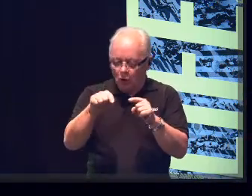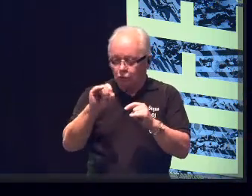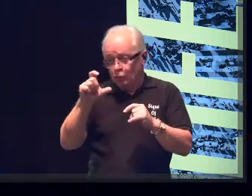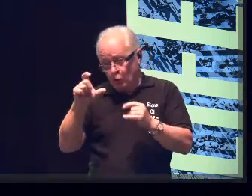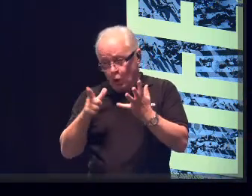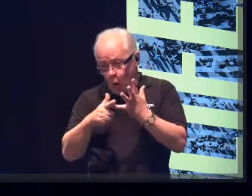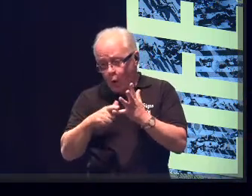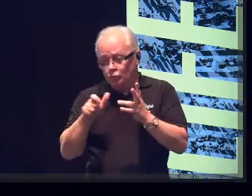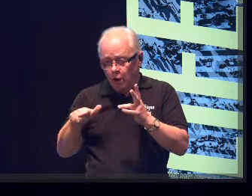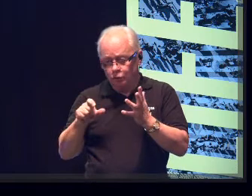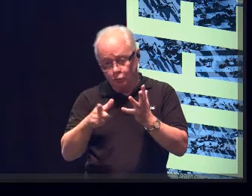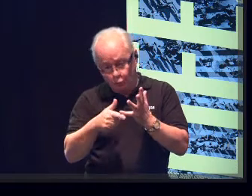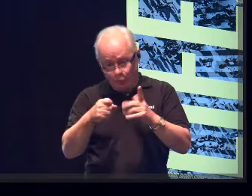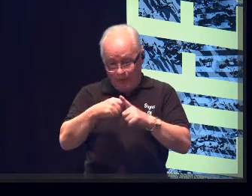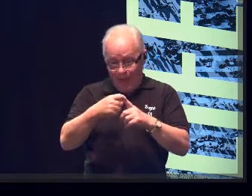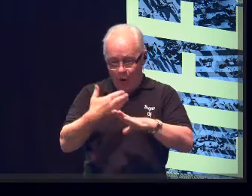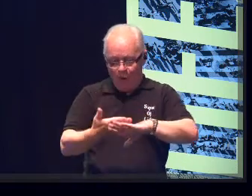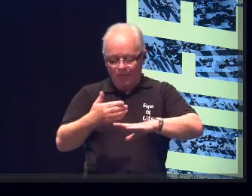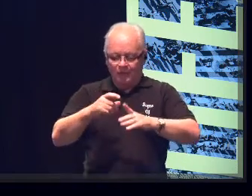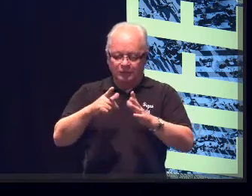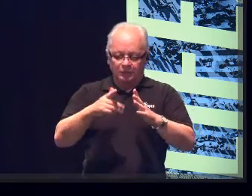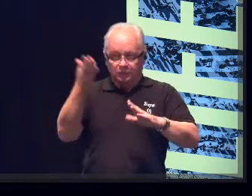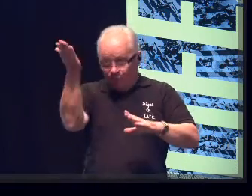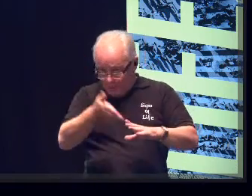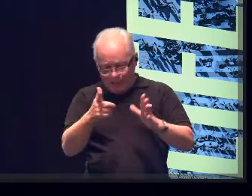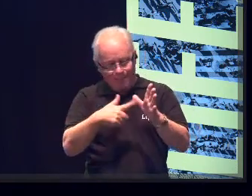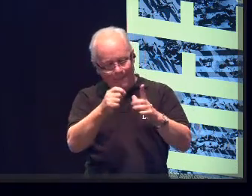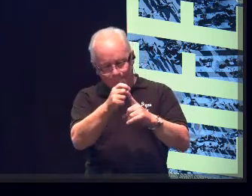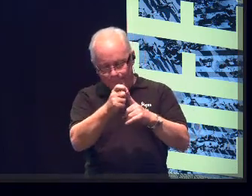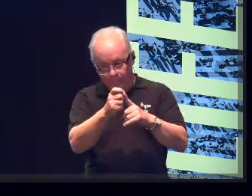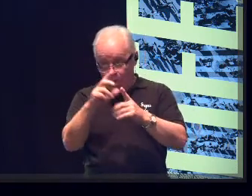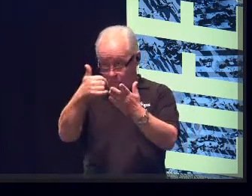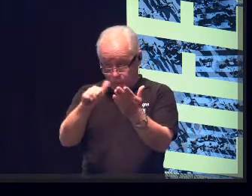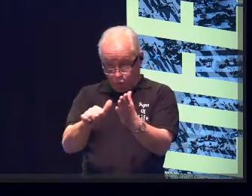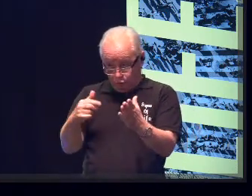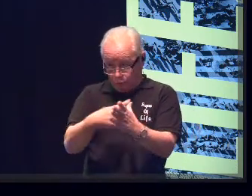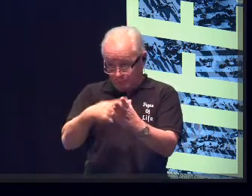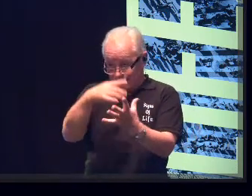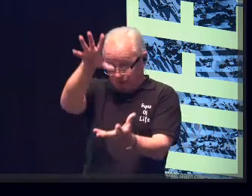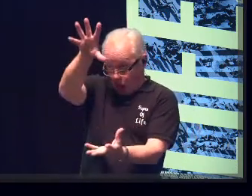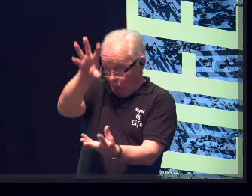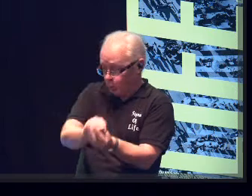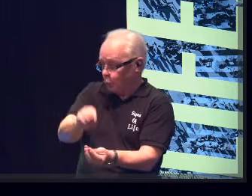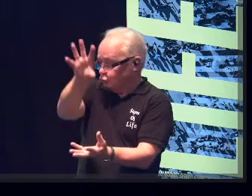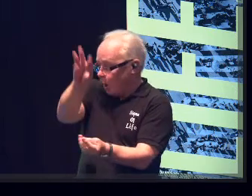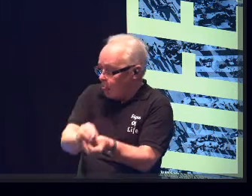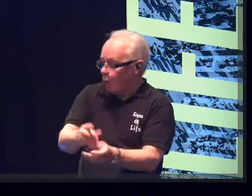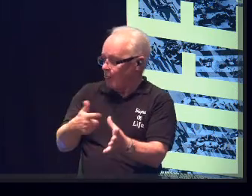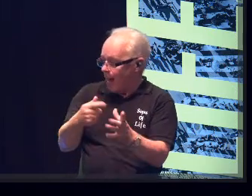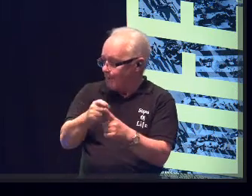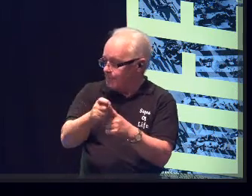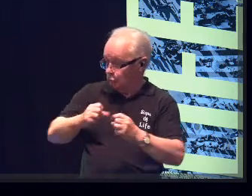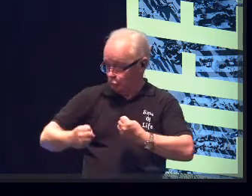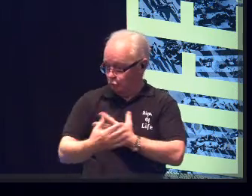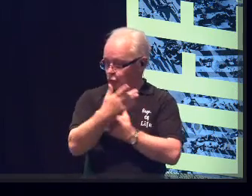gpastors.co.uk/app on your phone, and this will automatically download the app. Scroll over, delete the old one, the new app is in